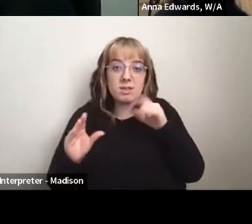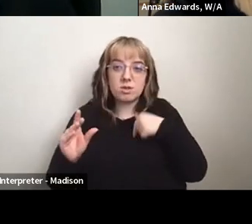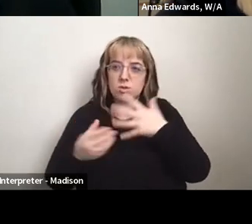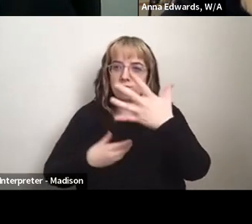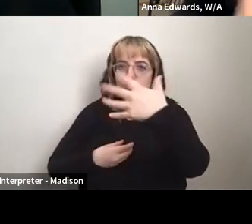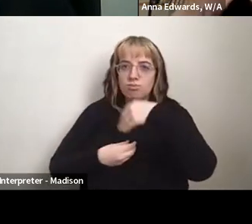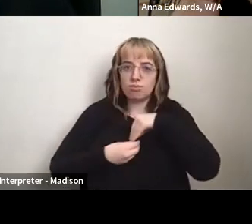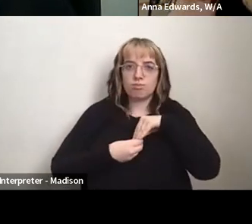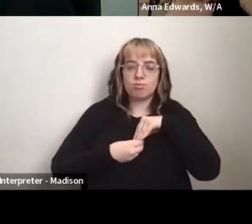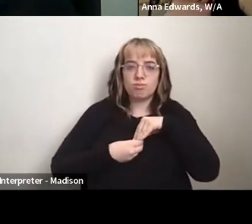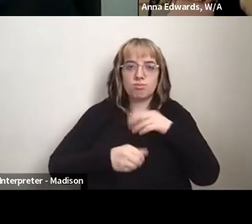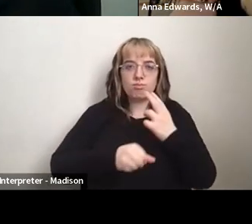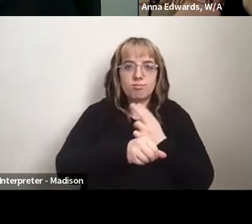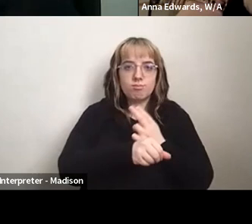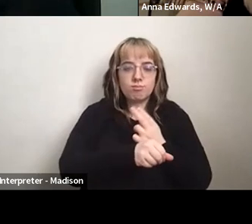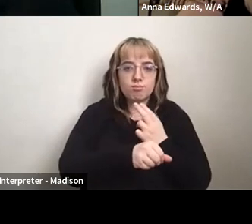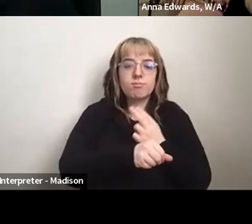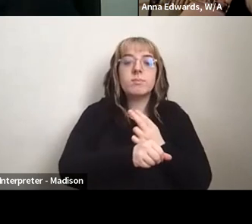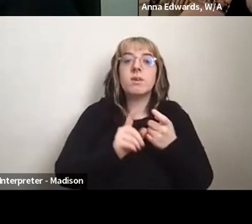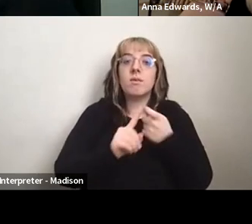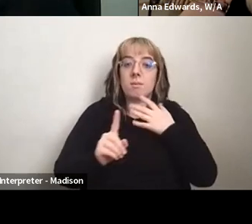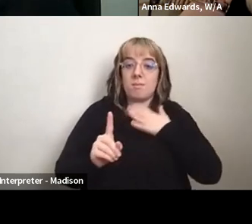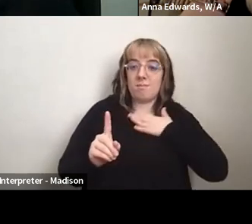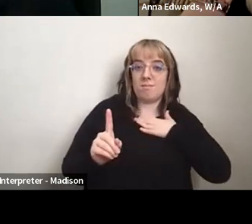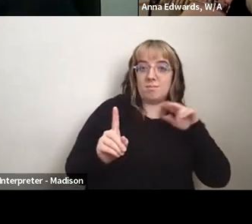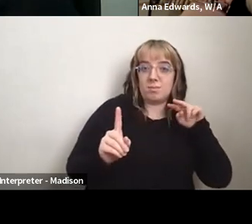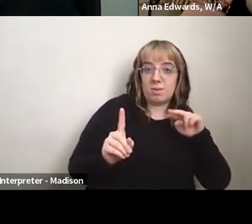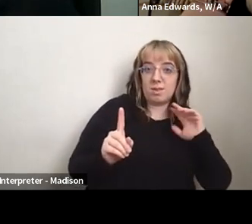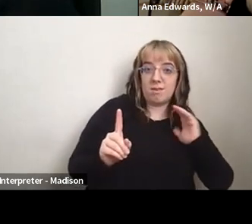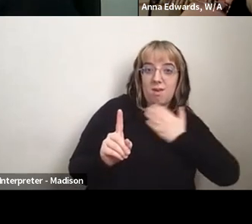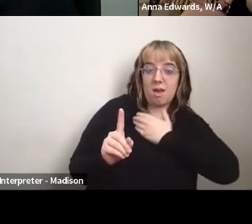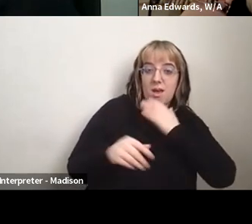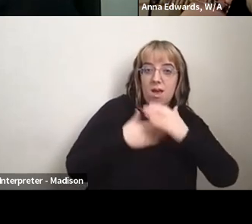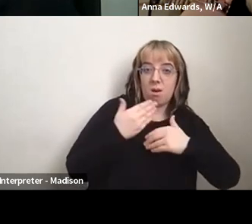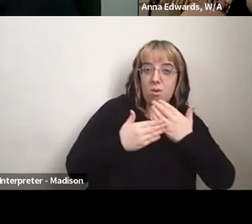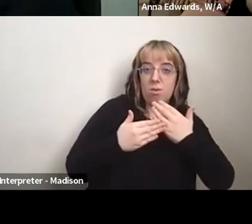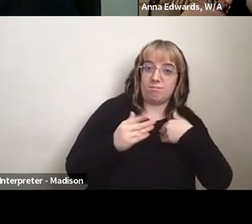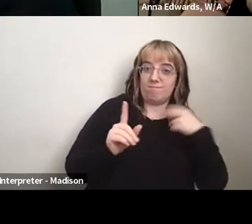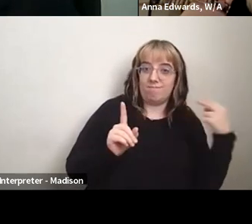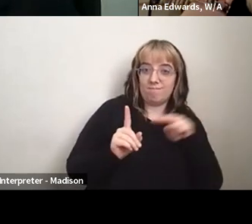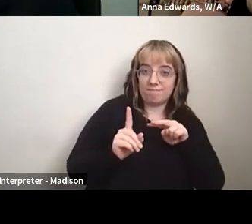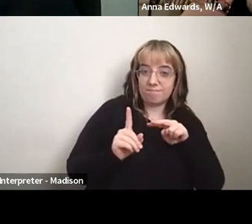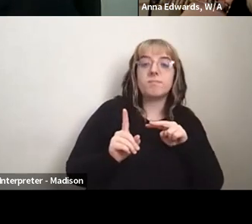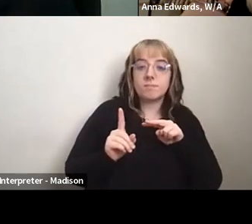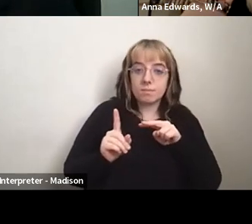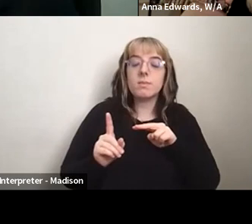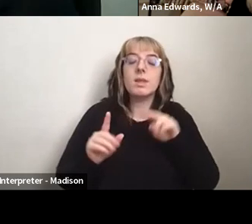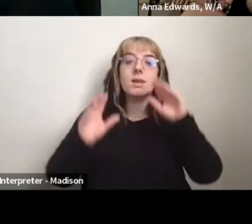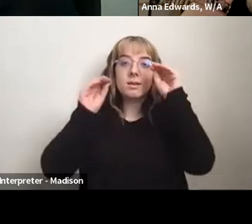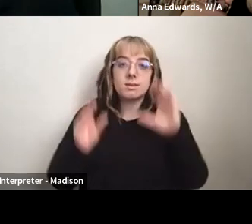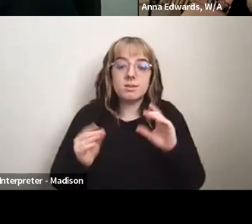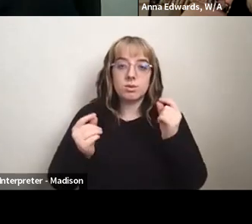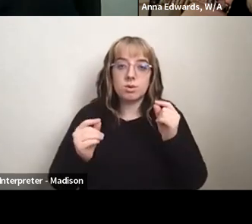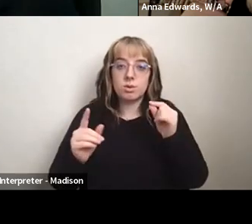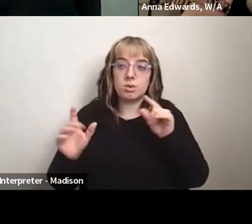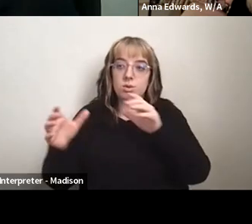then we also, from our world, we do roll our teachers into automatic. There's